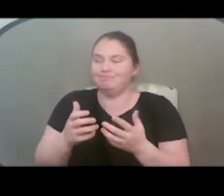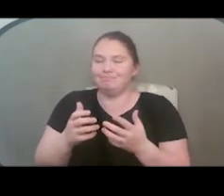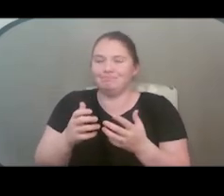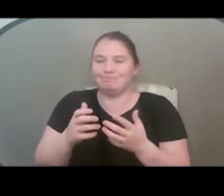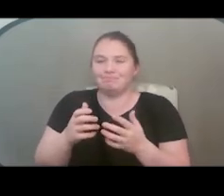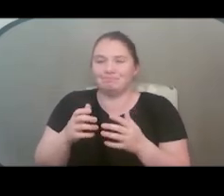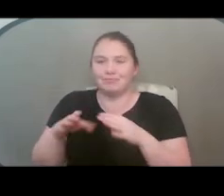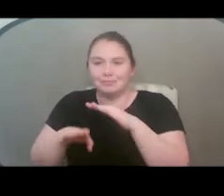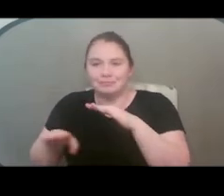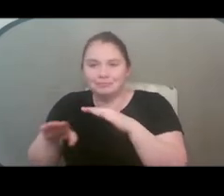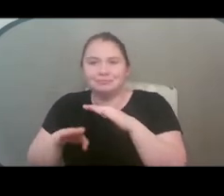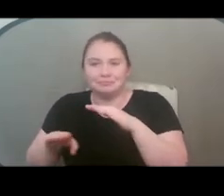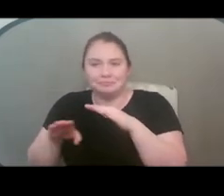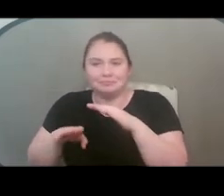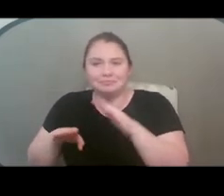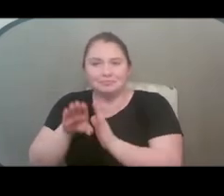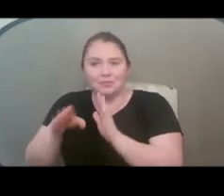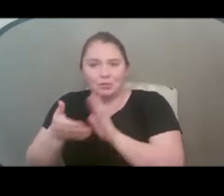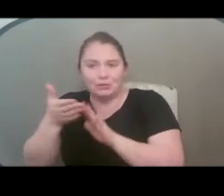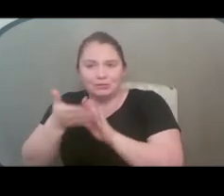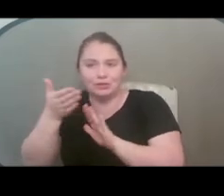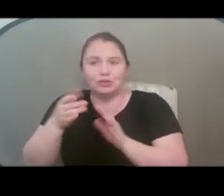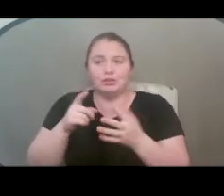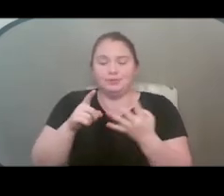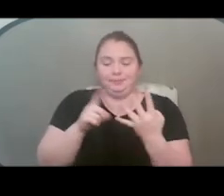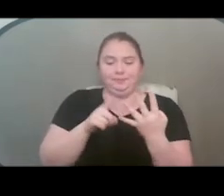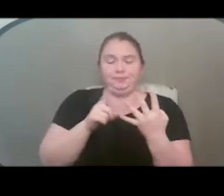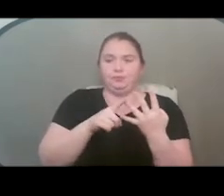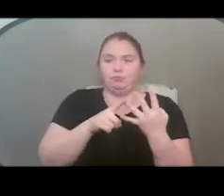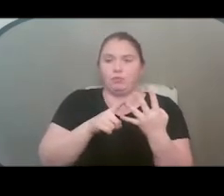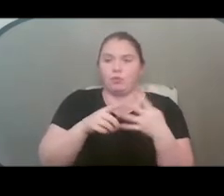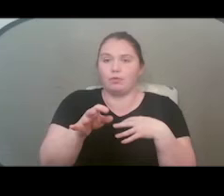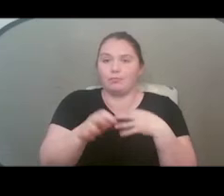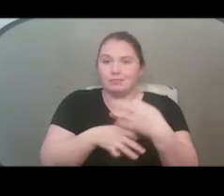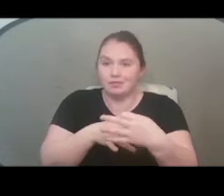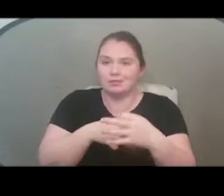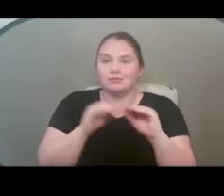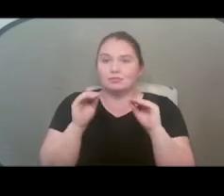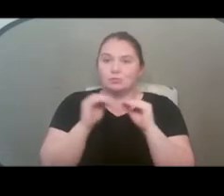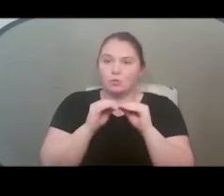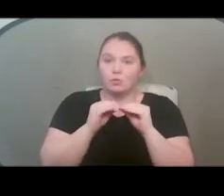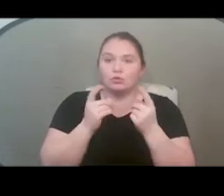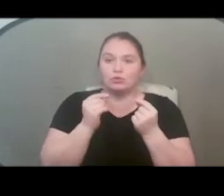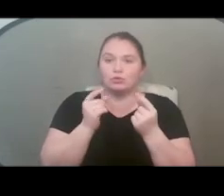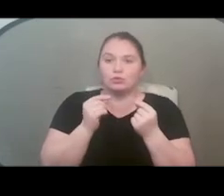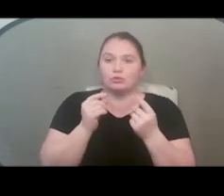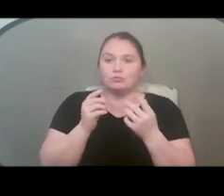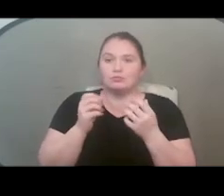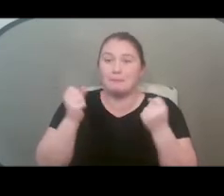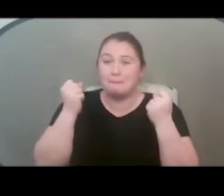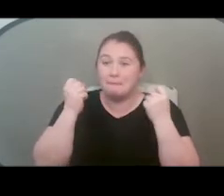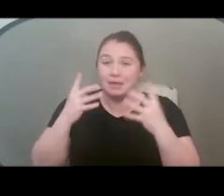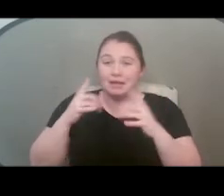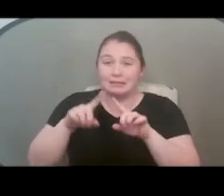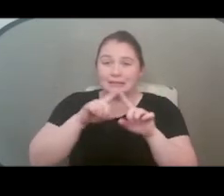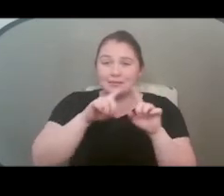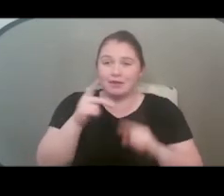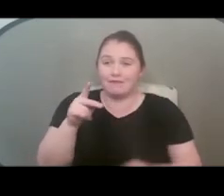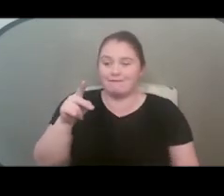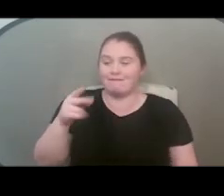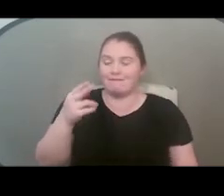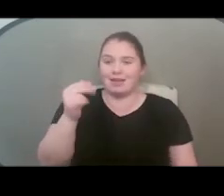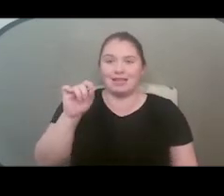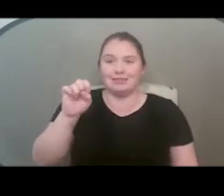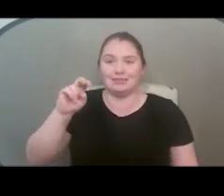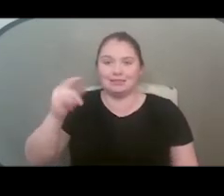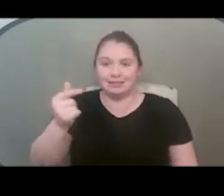basic renovation. And then replacement is sort of more going gradually over multiple phases. That's more like a Westwood